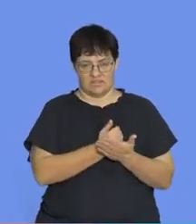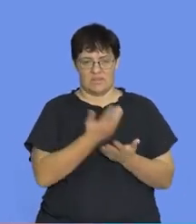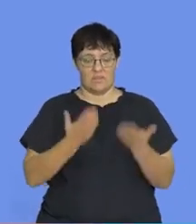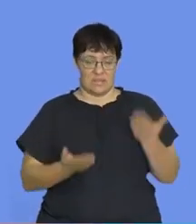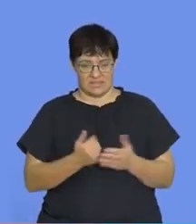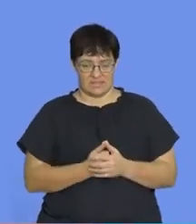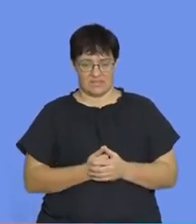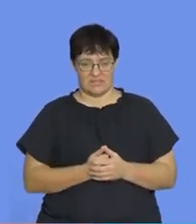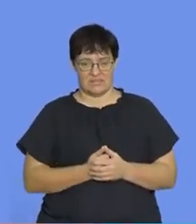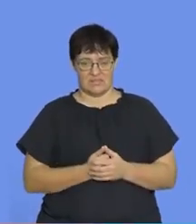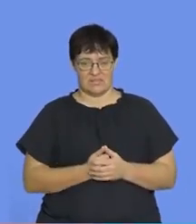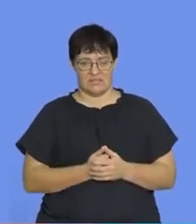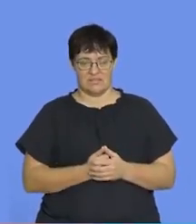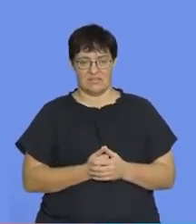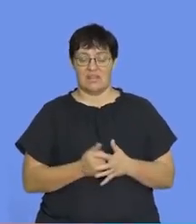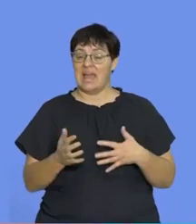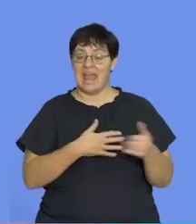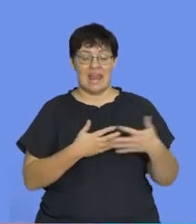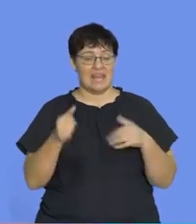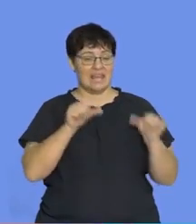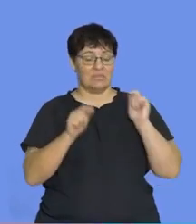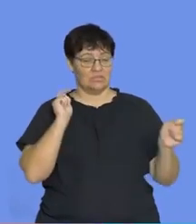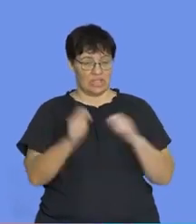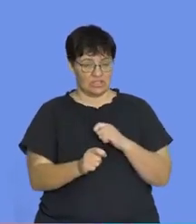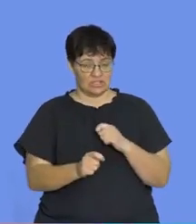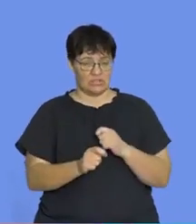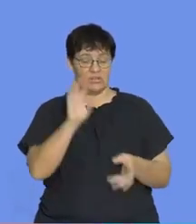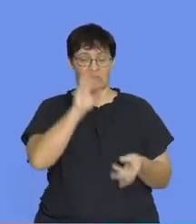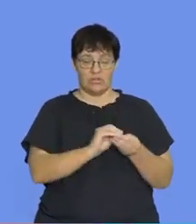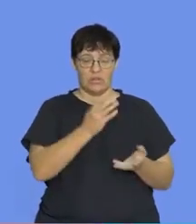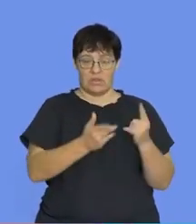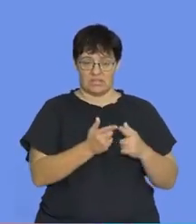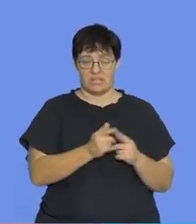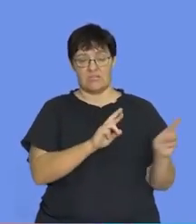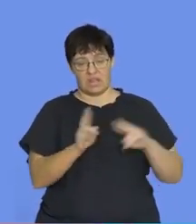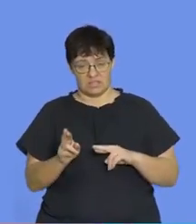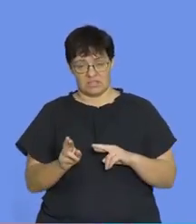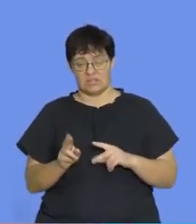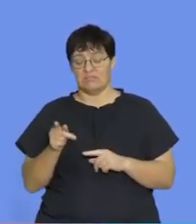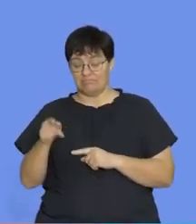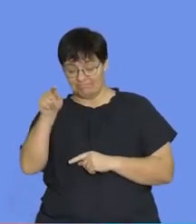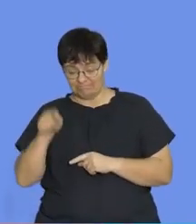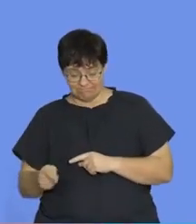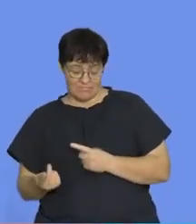that in any chemical change, the total mass of reactants equals to the total mass of the product.